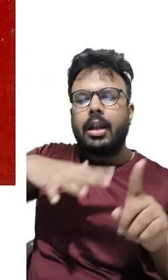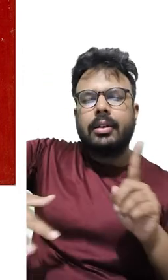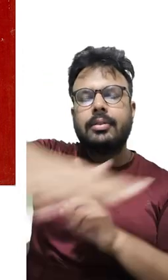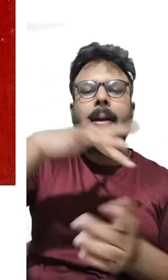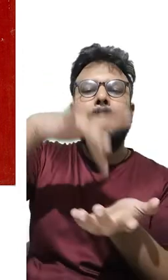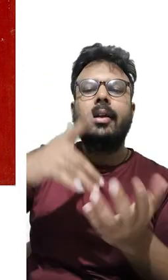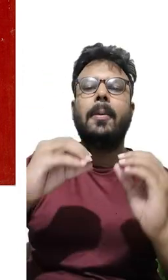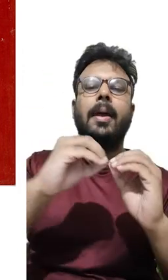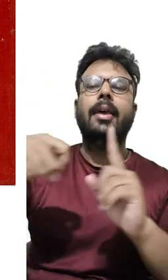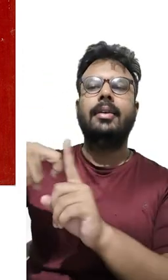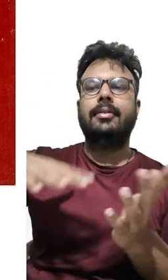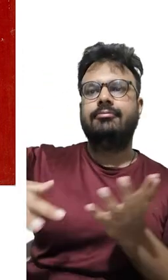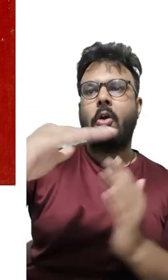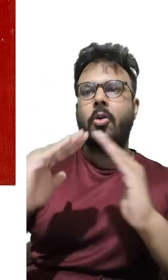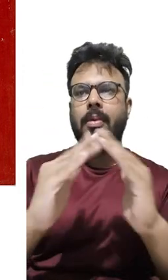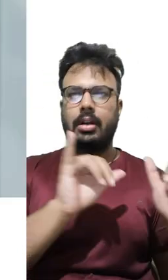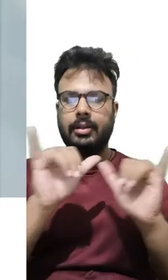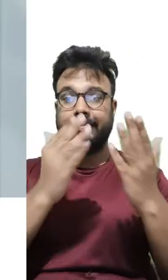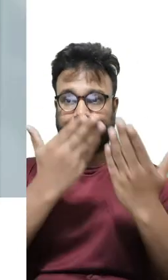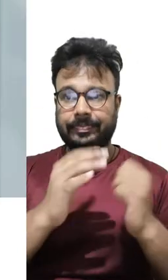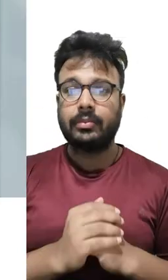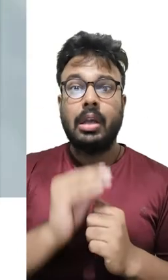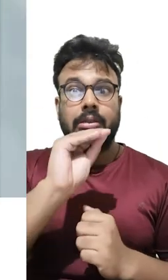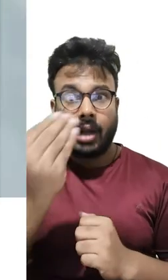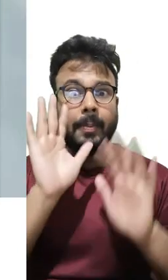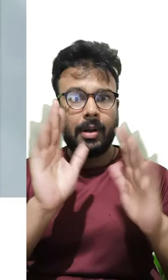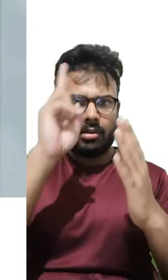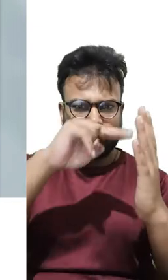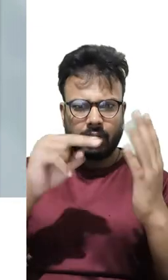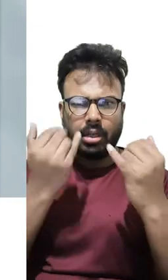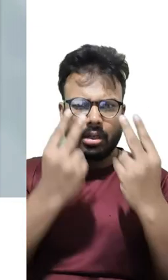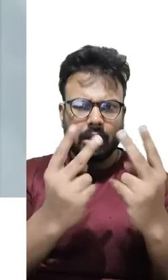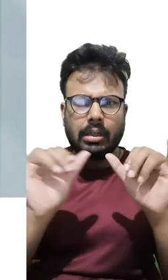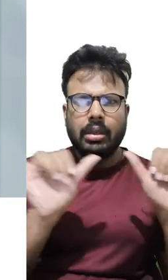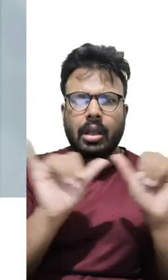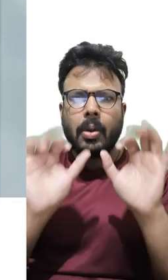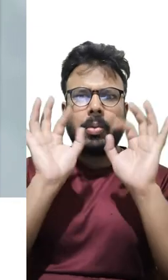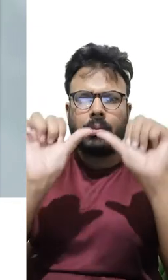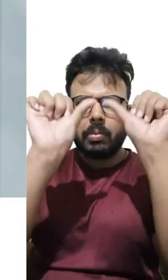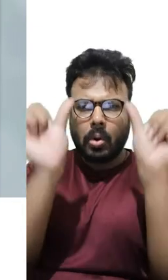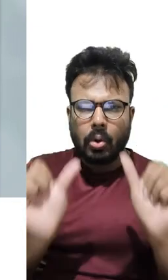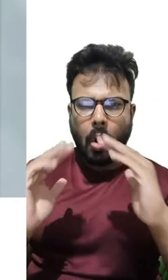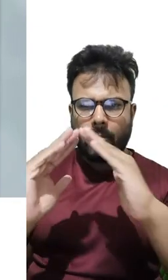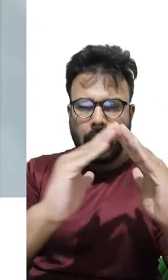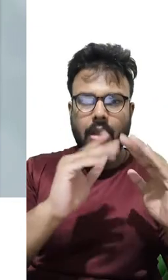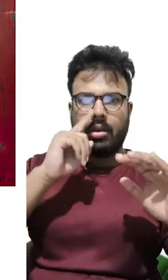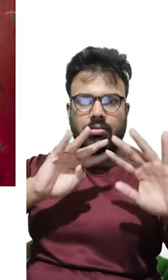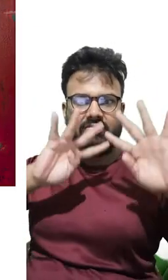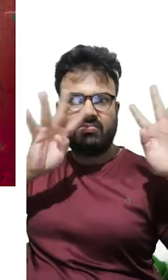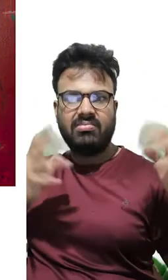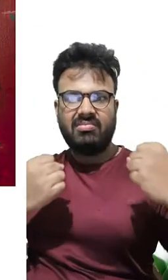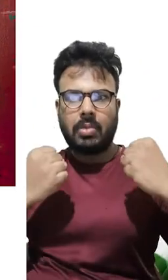was also typical of Basoli Kalam. There are also some iconographic parallels. Like the Devi in the miniature painting,